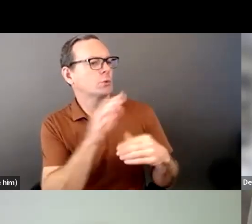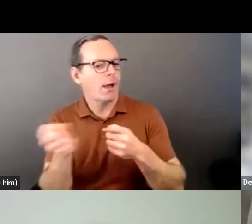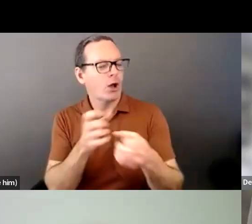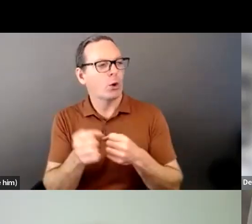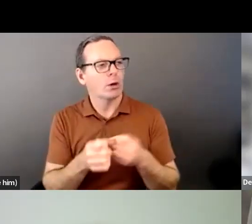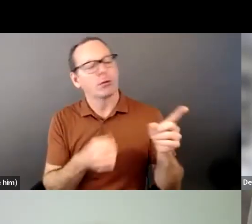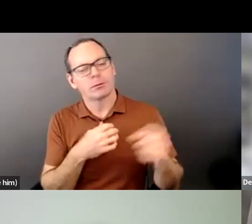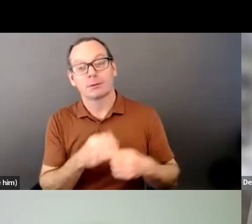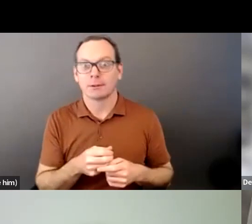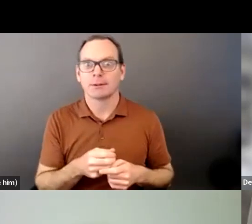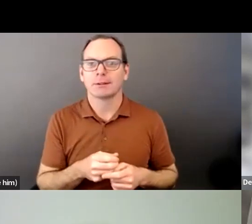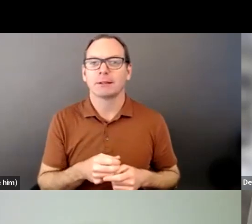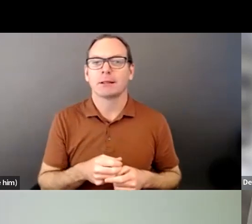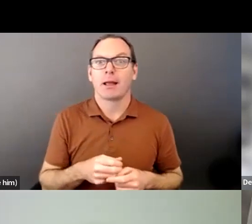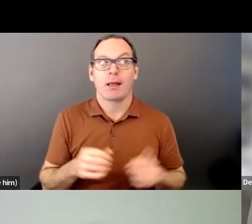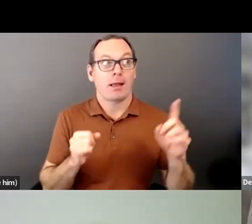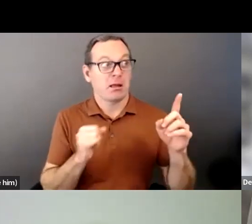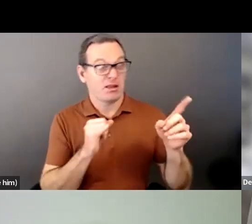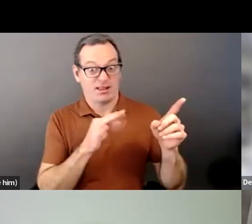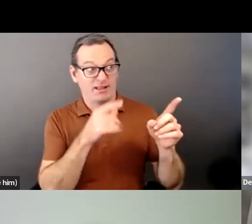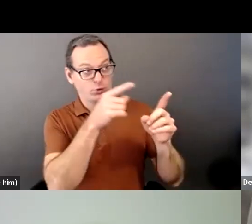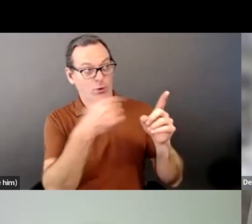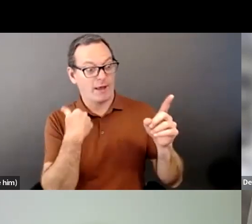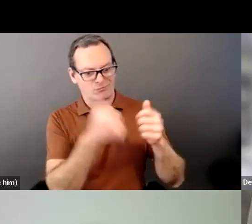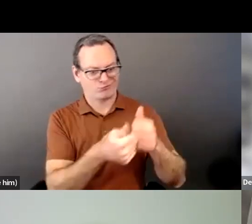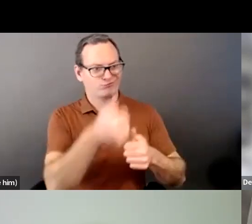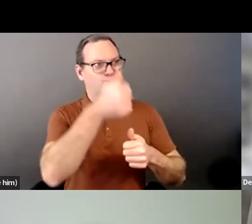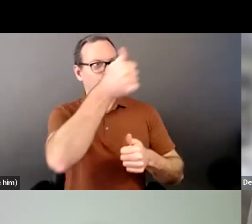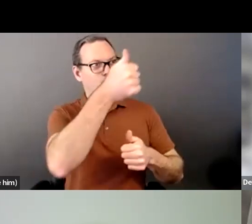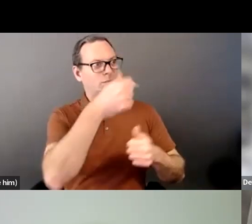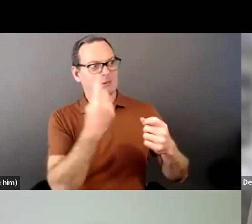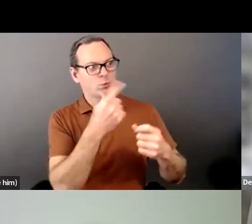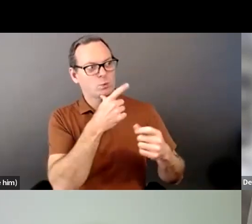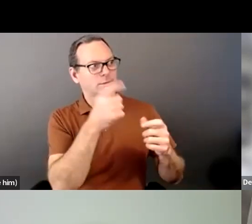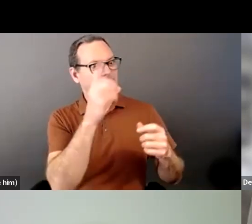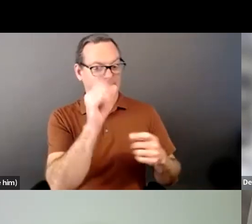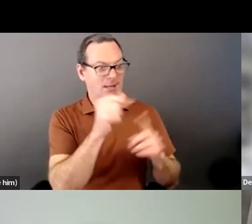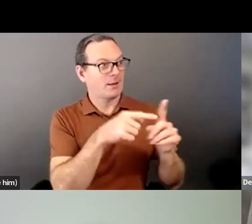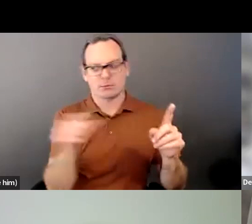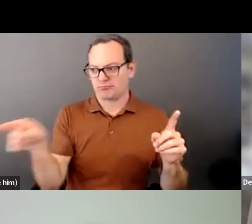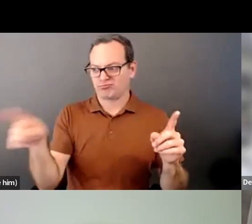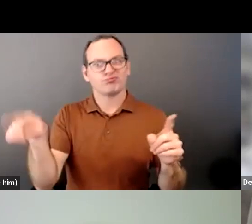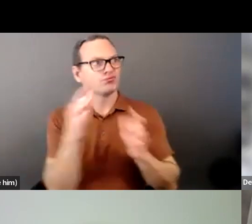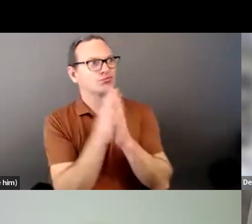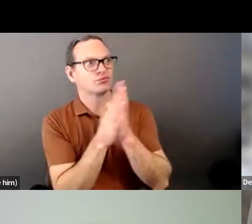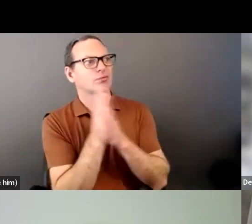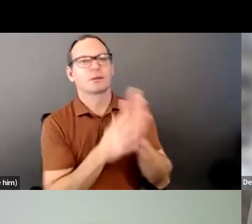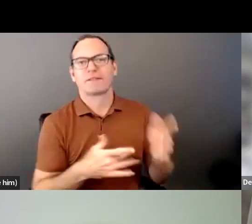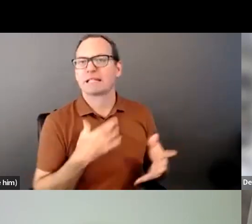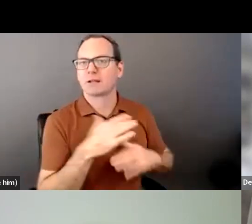people will feel more safe if they see other folks who are hired and other people who are in the company that